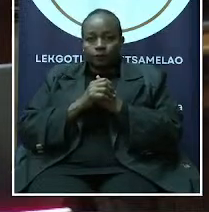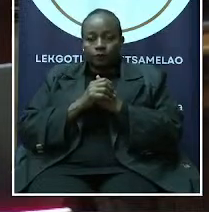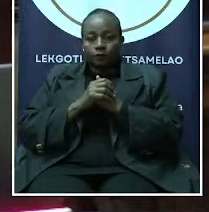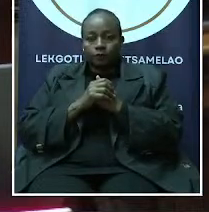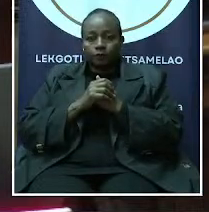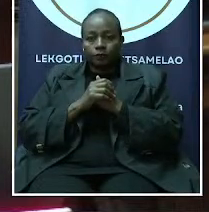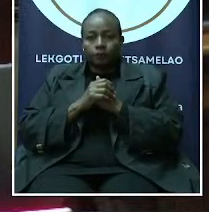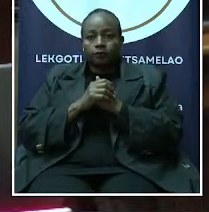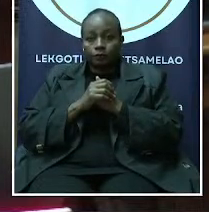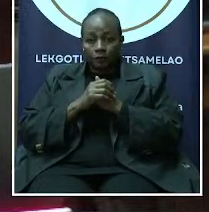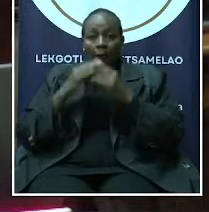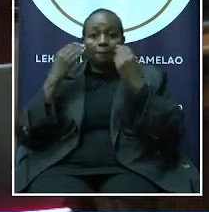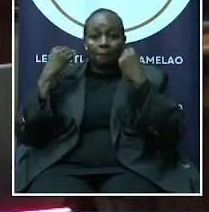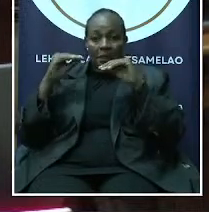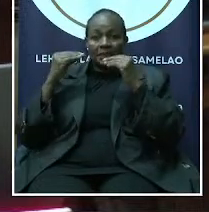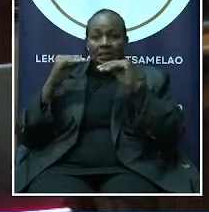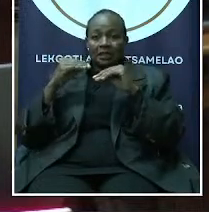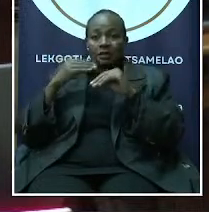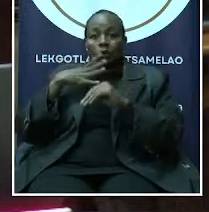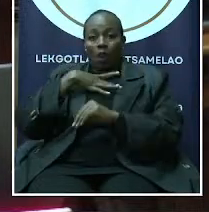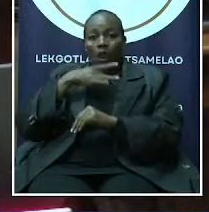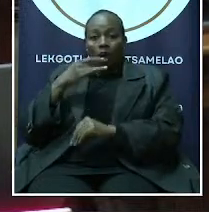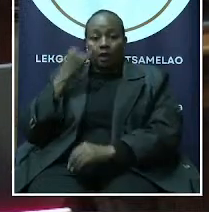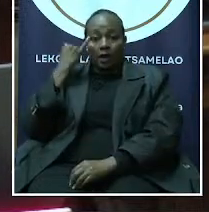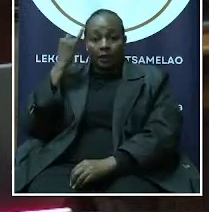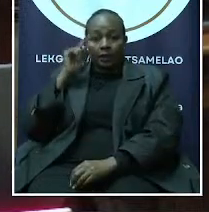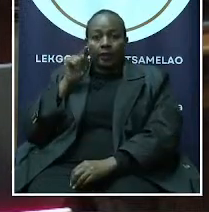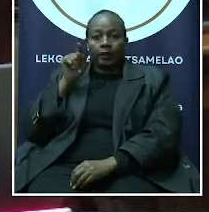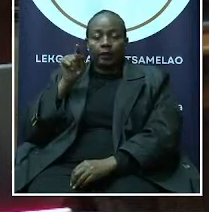And I think a lot of businesses would actually like that kind of incentive.